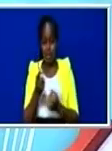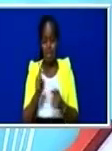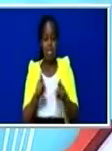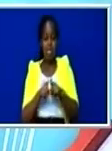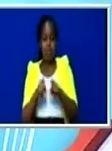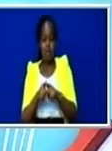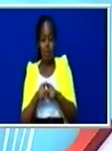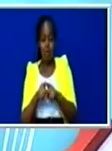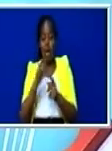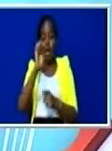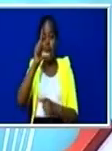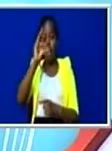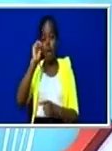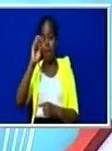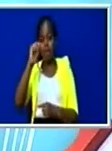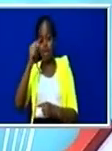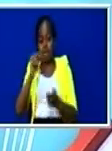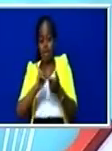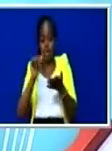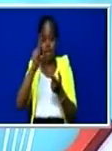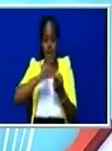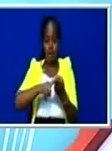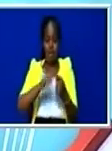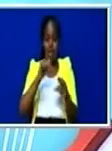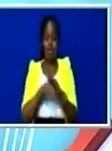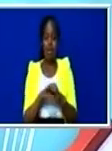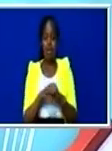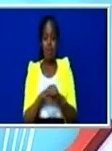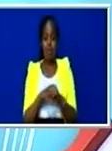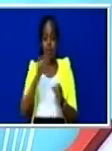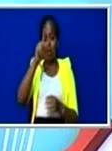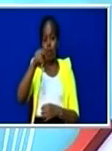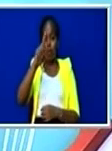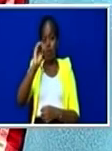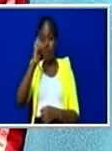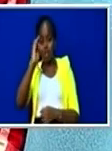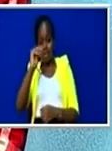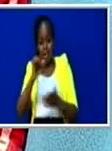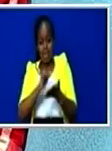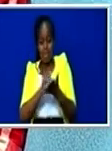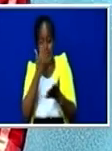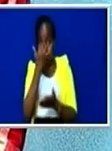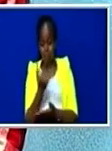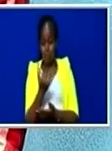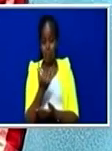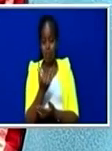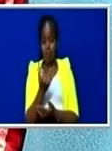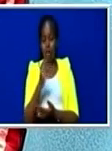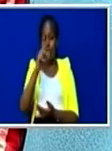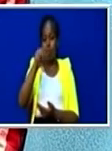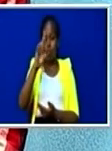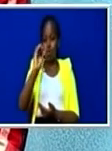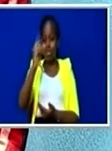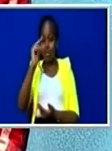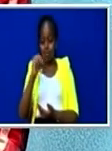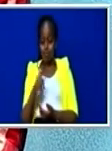element an additional element that is found in proteins. And that is why proteins are